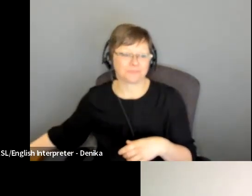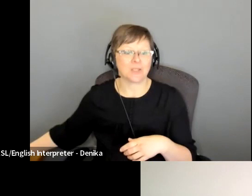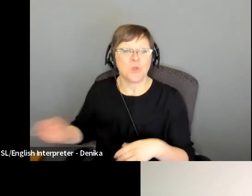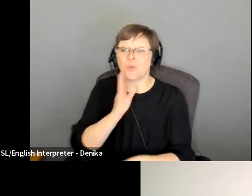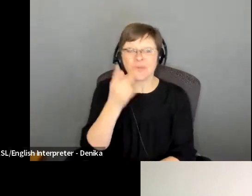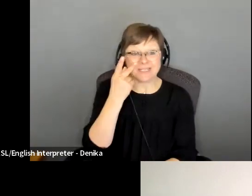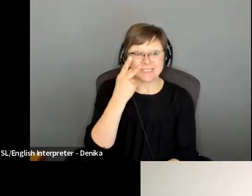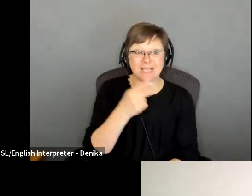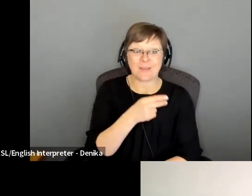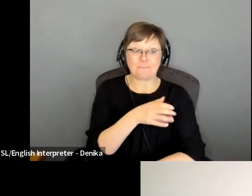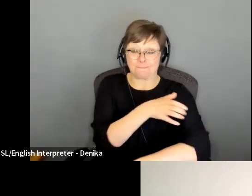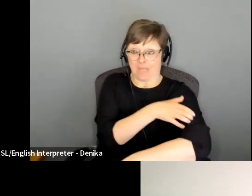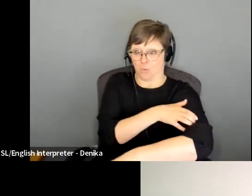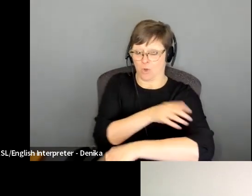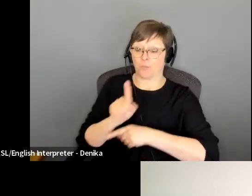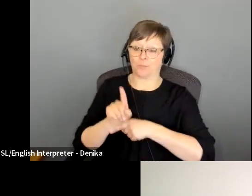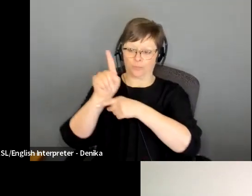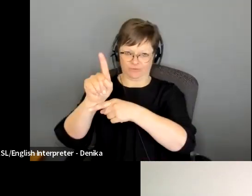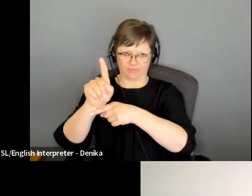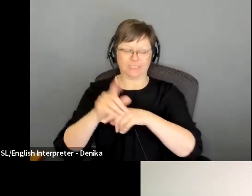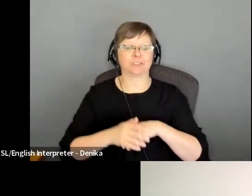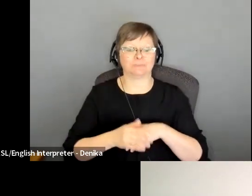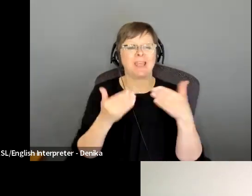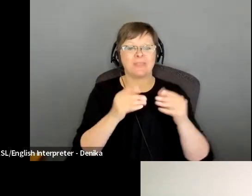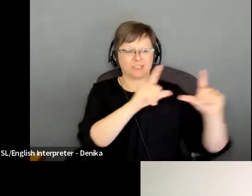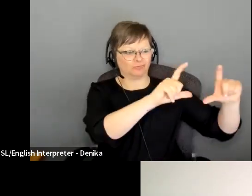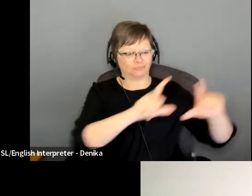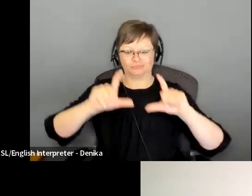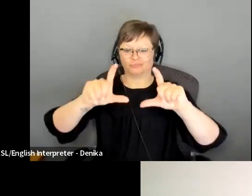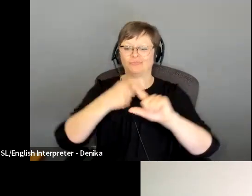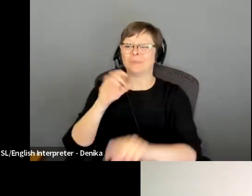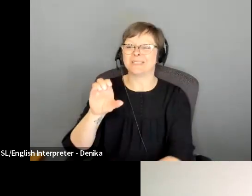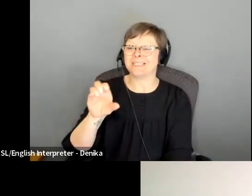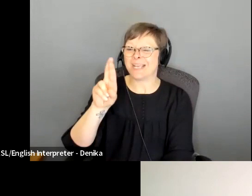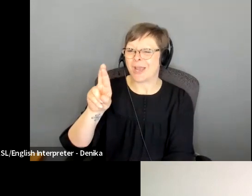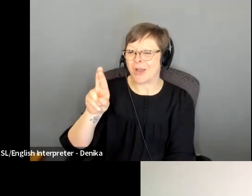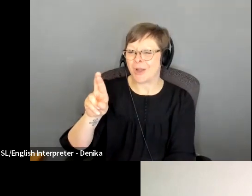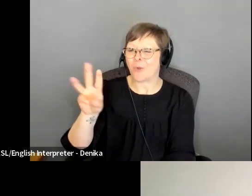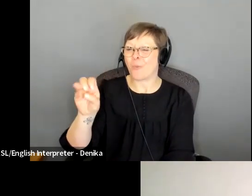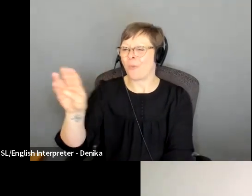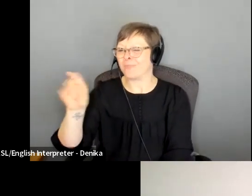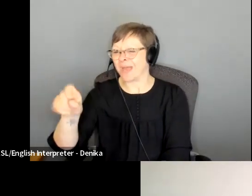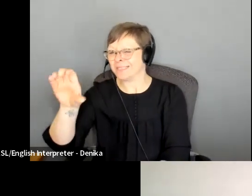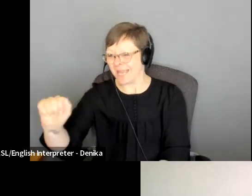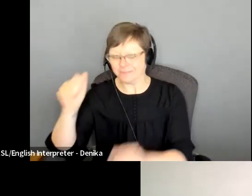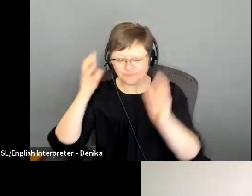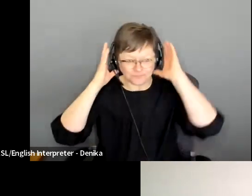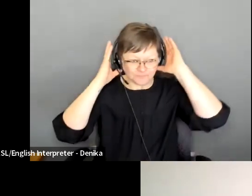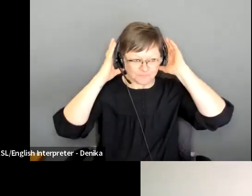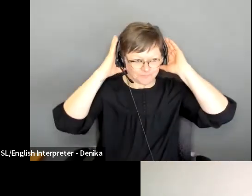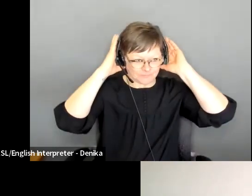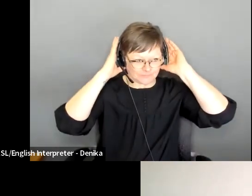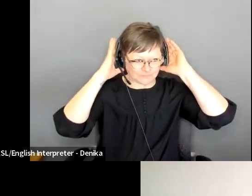this is really a tool, just an image adapted from the ccrweb.ca that